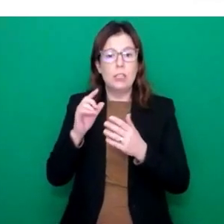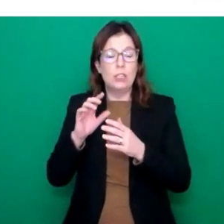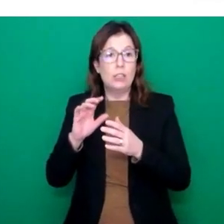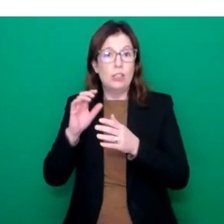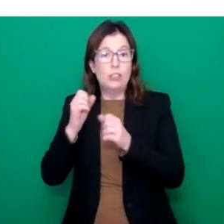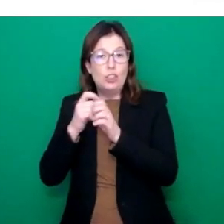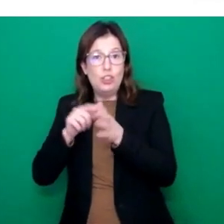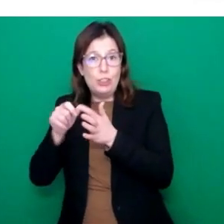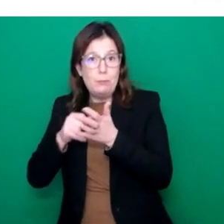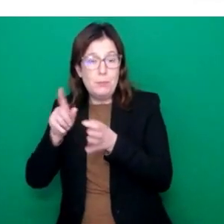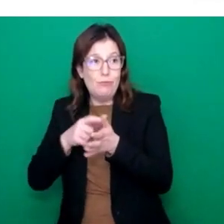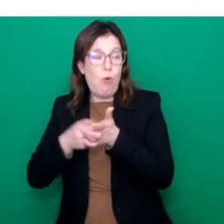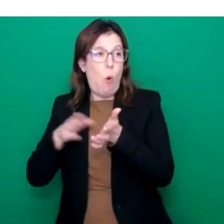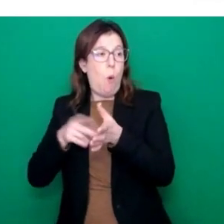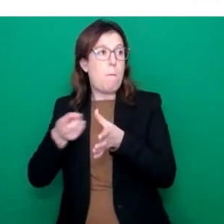Roma,